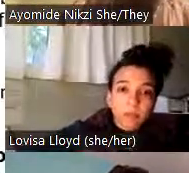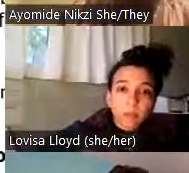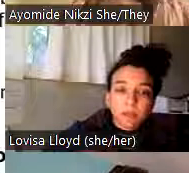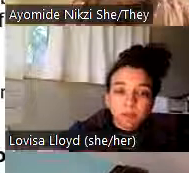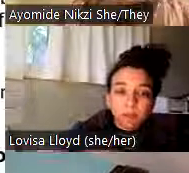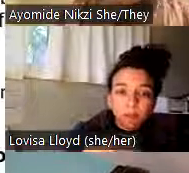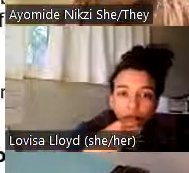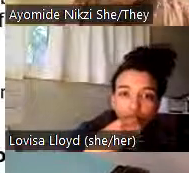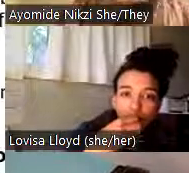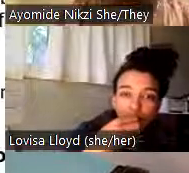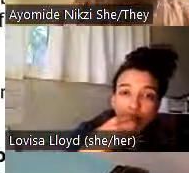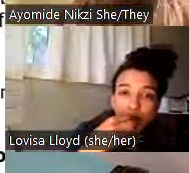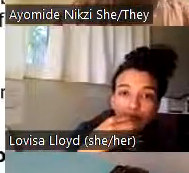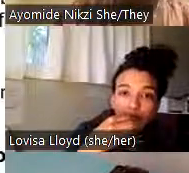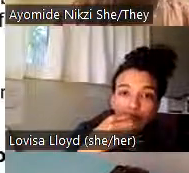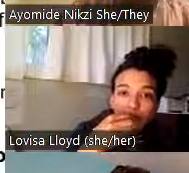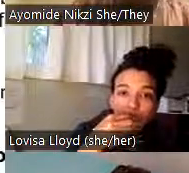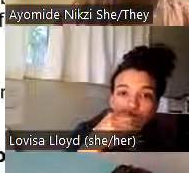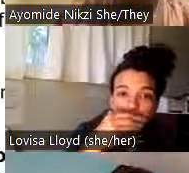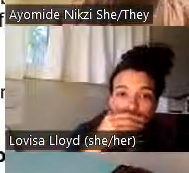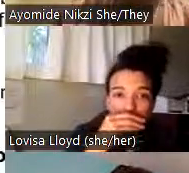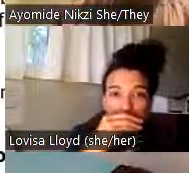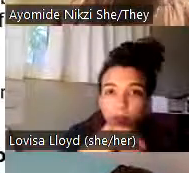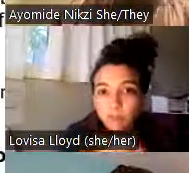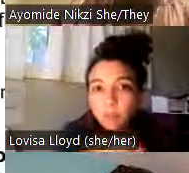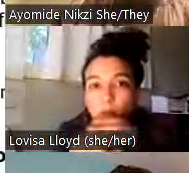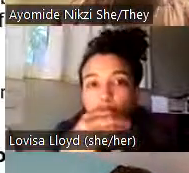the comment that is on the floor, or is it something else?